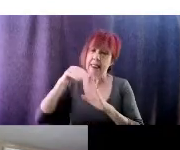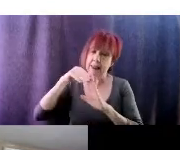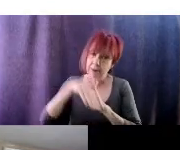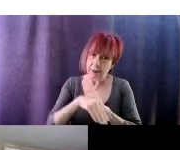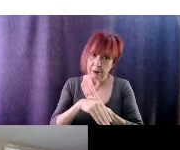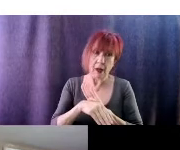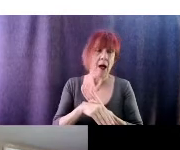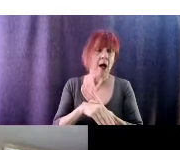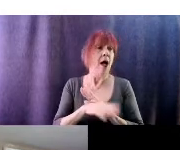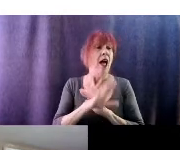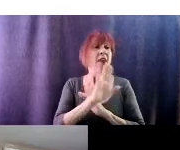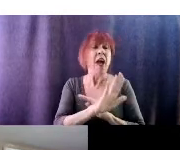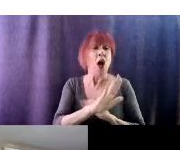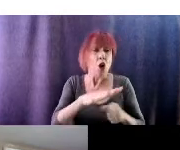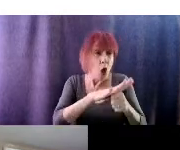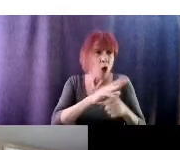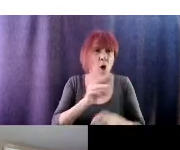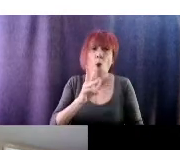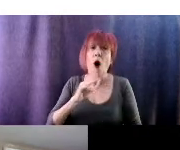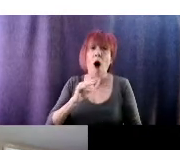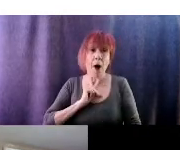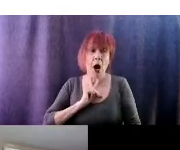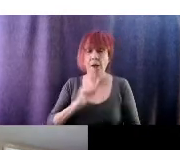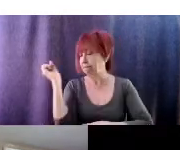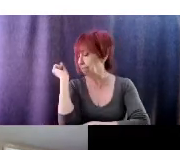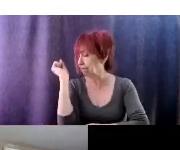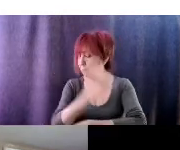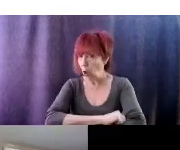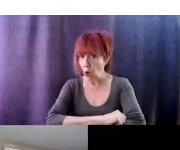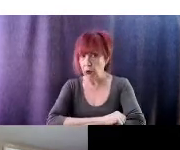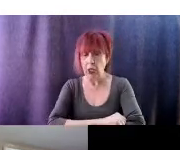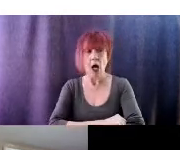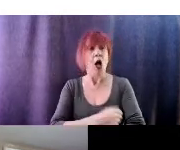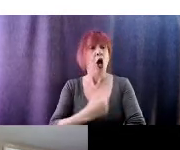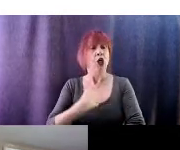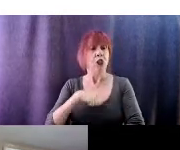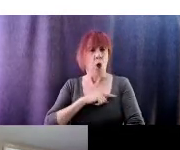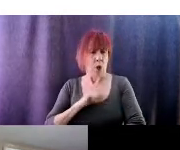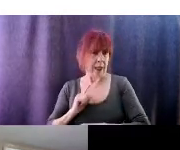local Walmart closed down. And when we were invited to come down and speak to